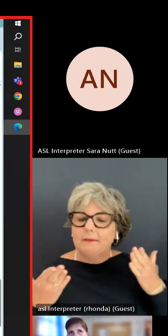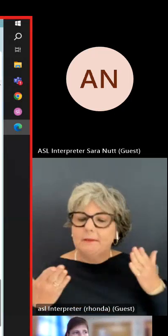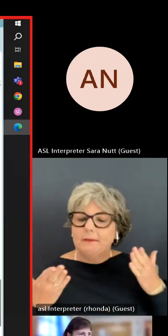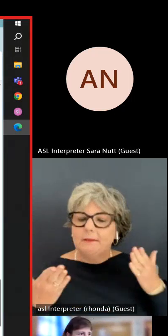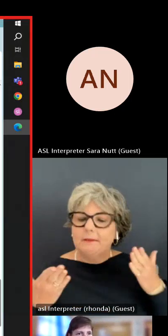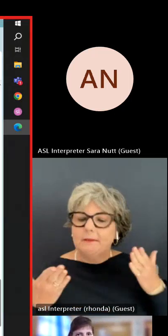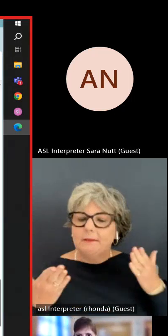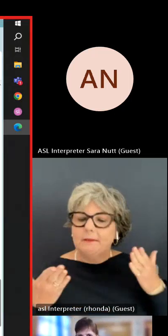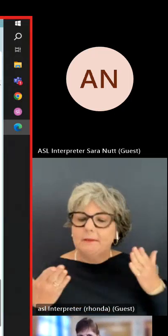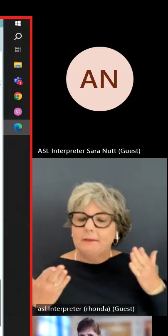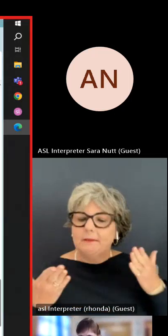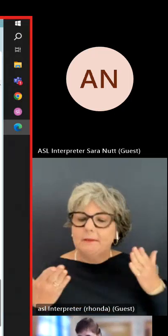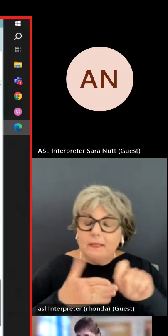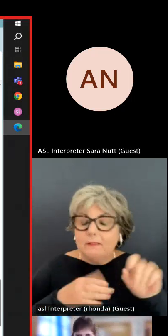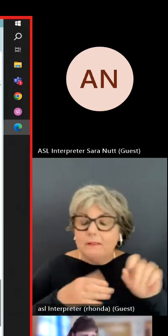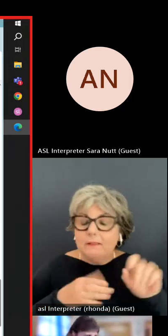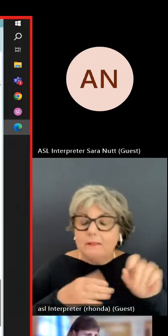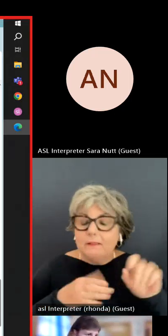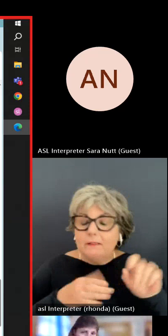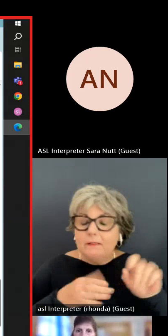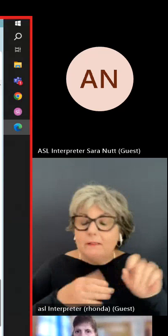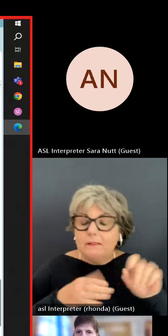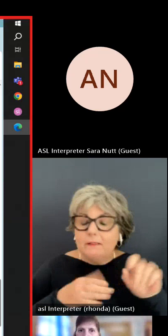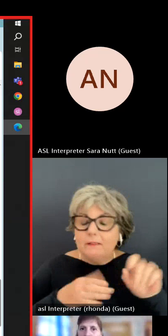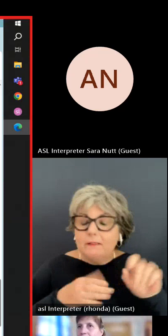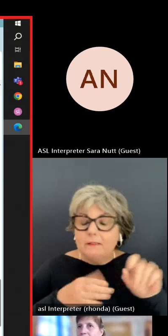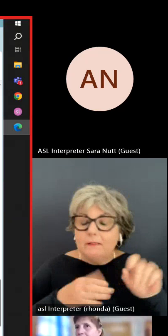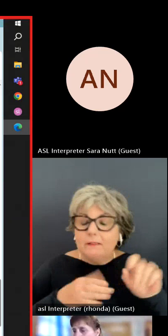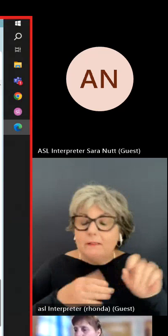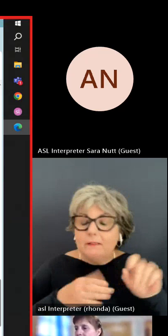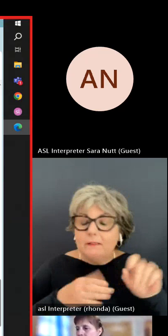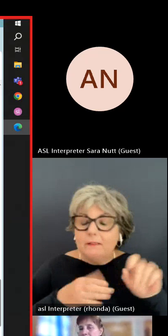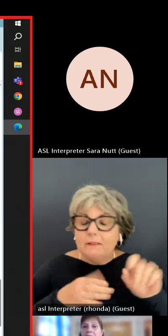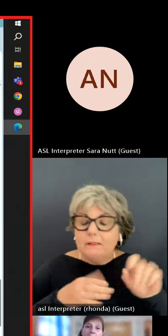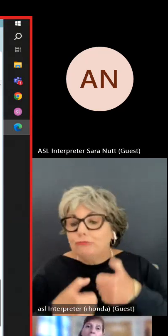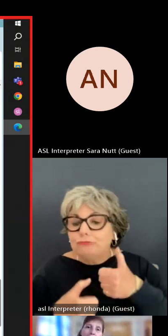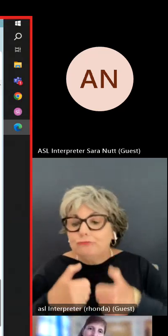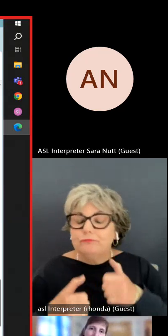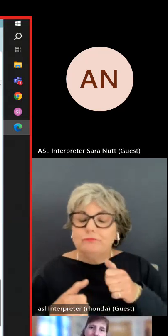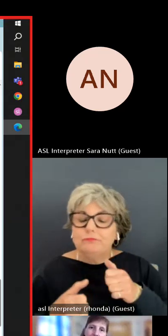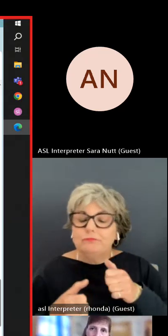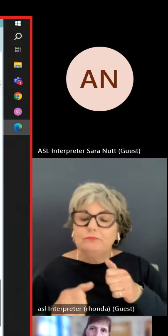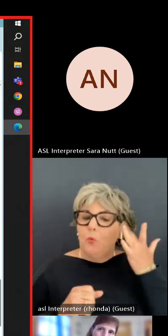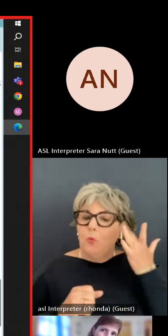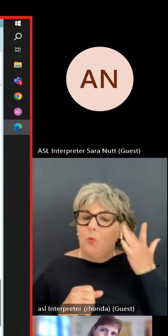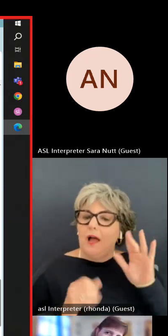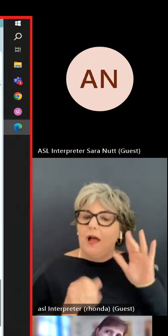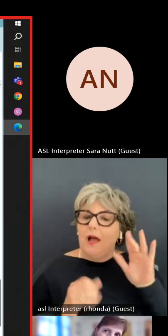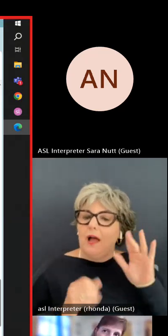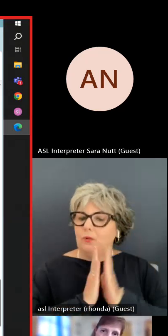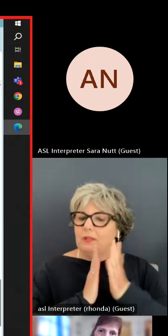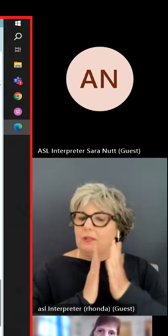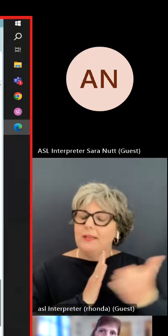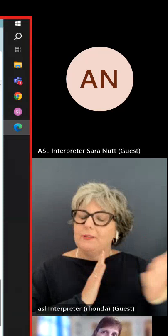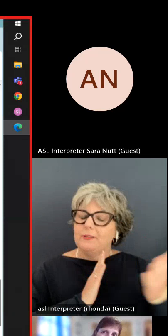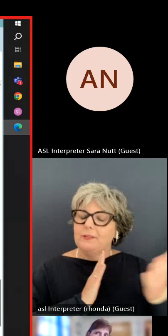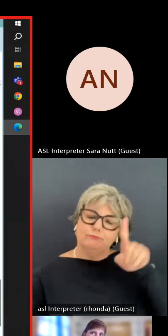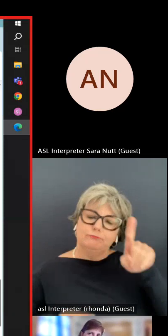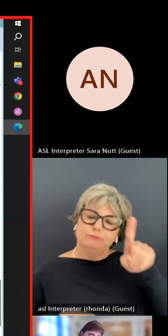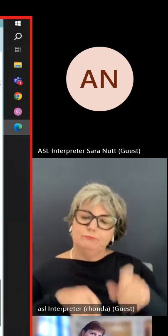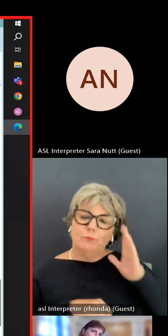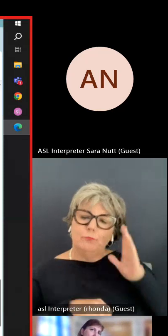pen, computer, iPad, phone, whatever you like, because I will ask you some questions and I will